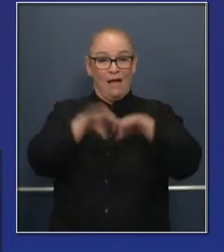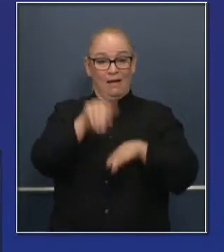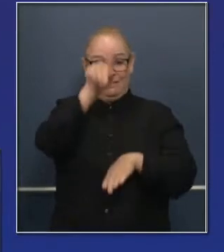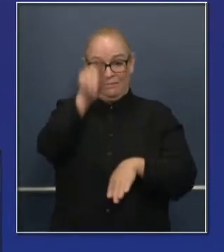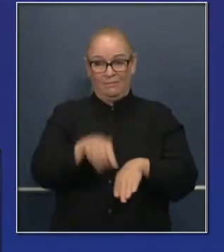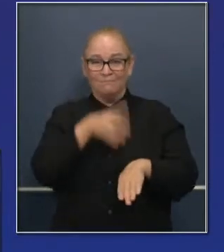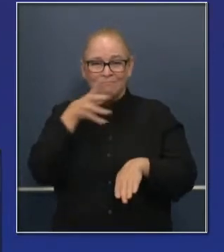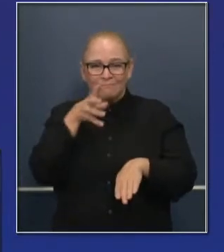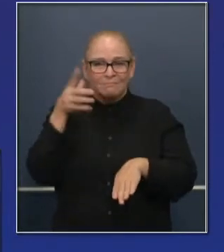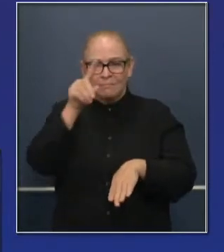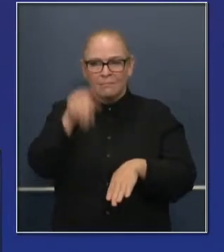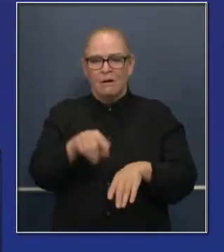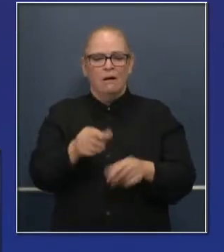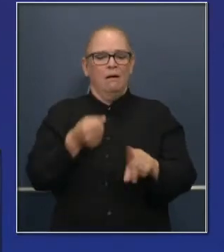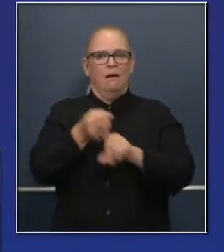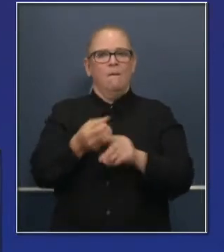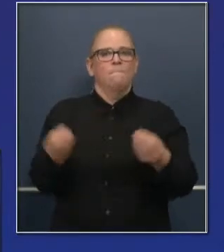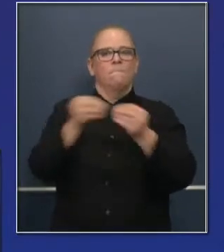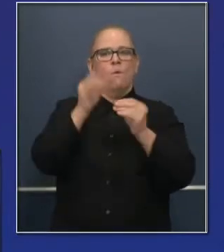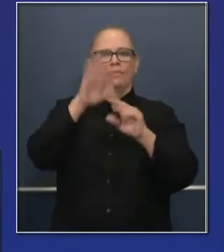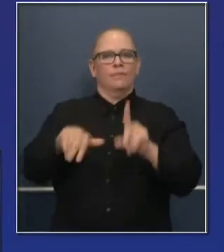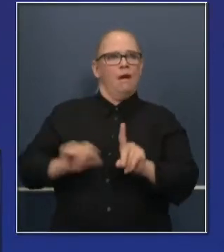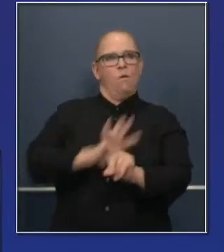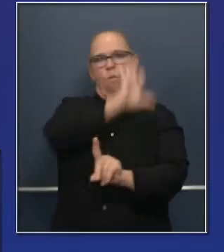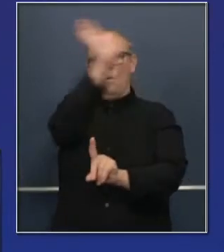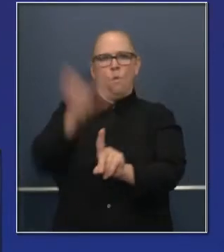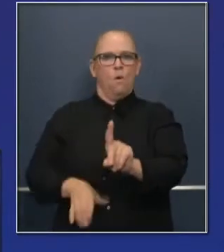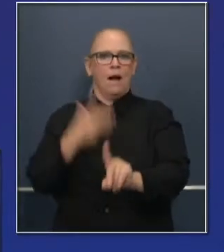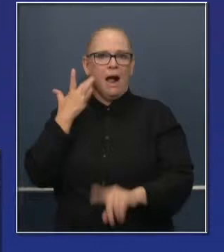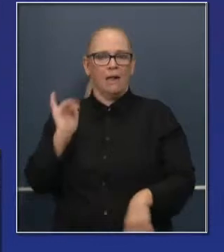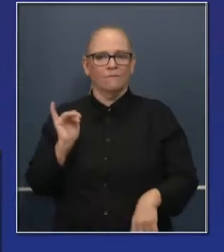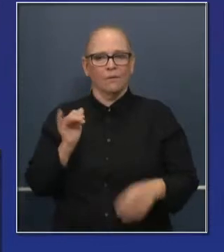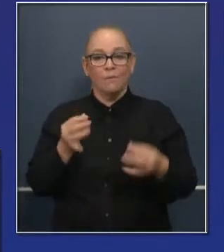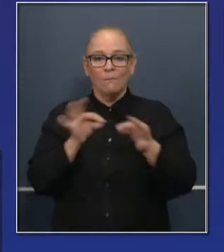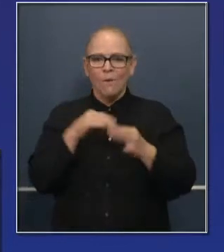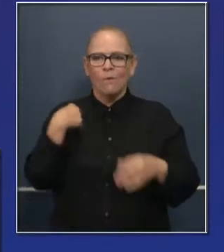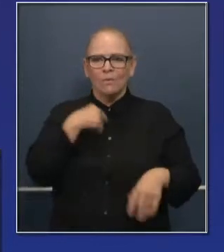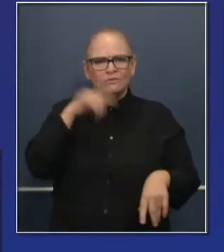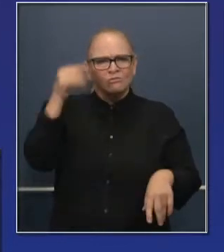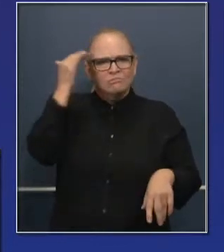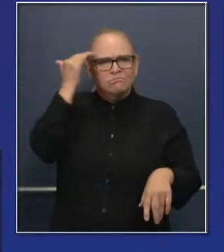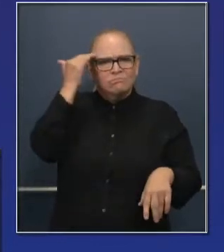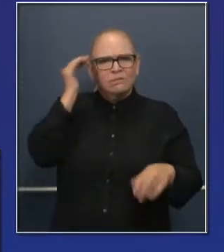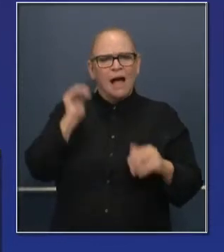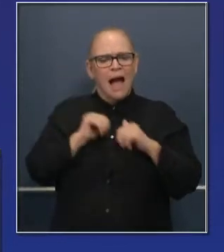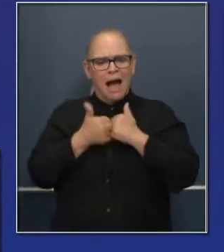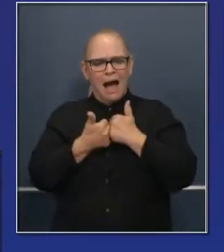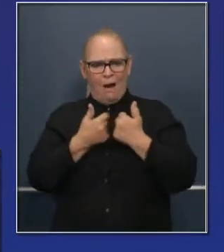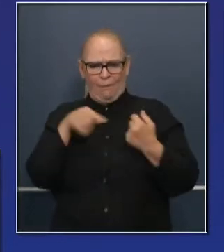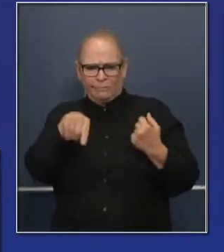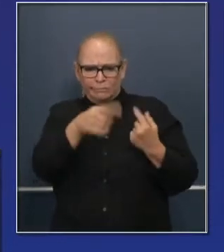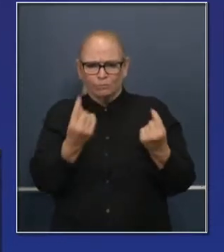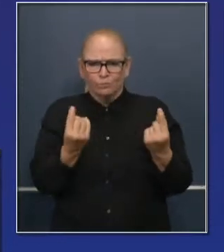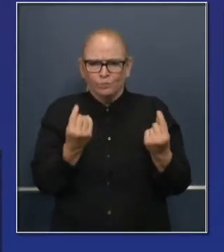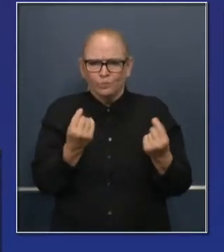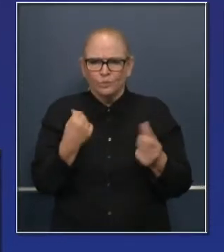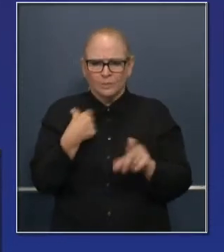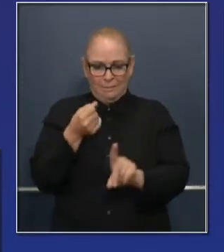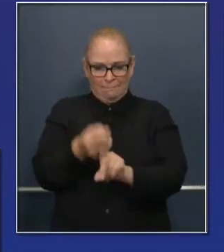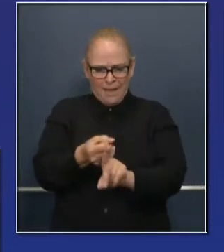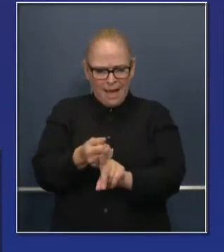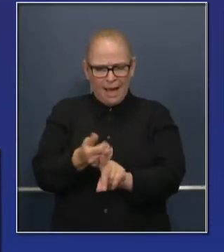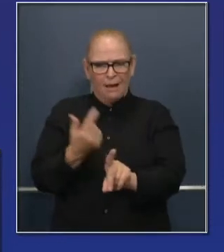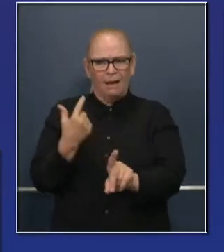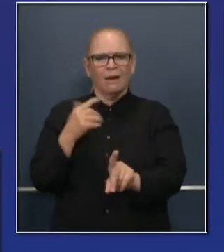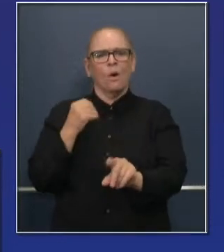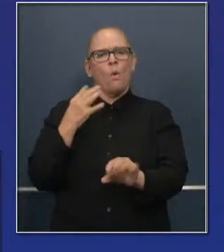hope we can really paint a picture in terms of our consciousness of how impactful this has been on the Latinx community. And that's